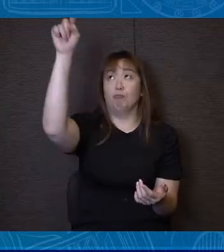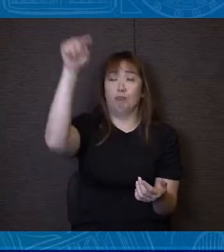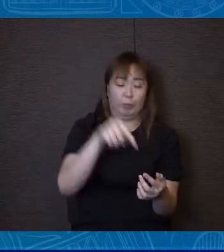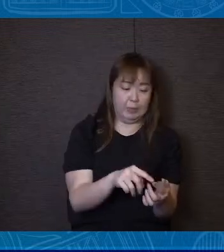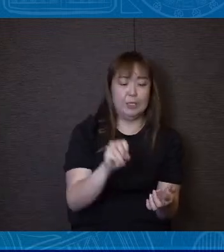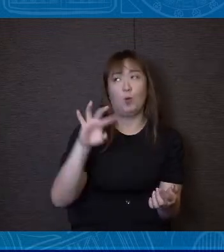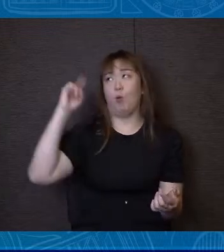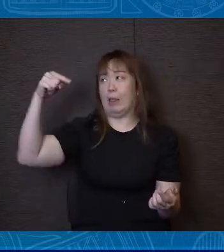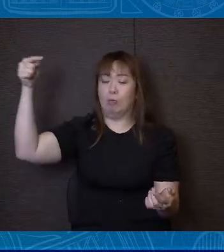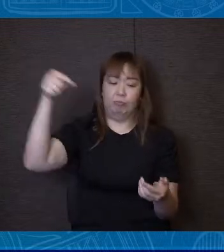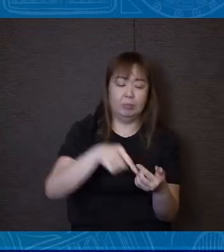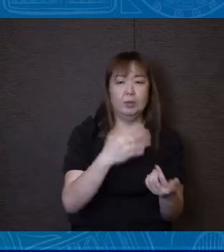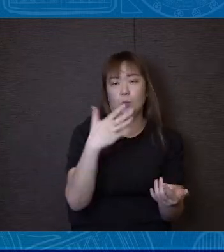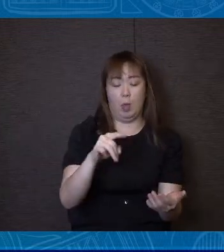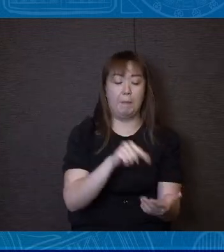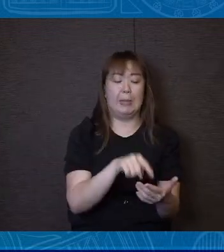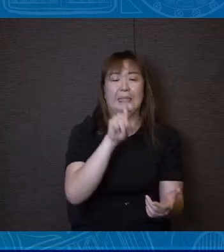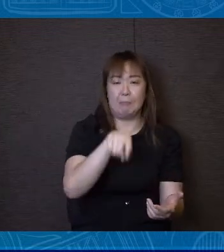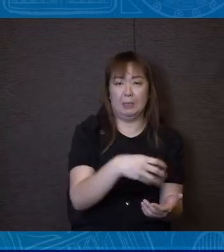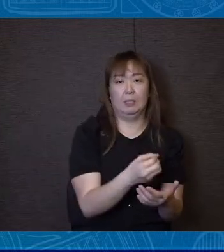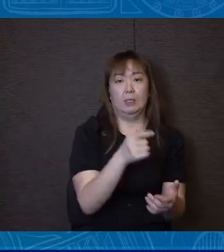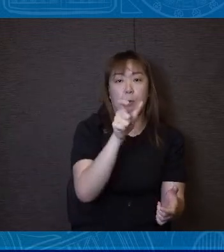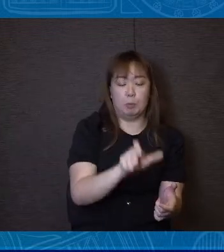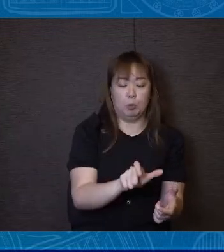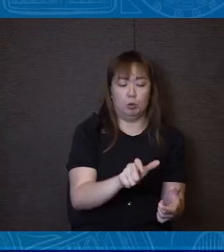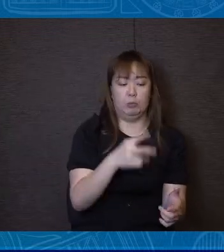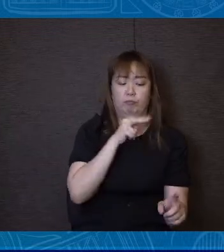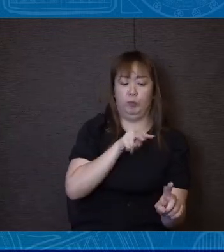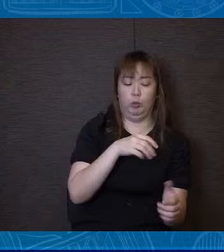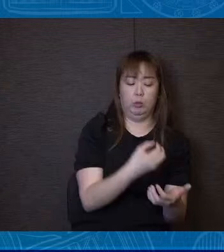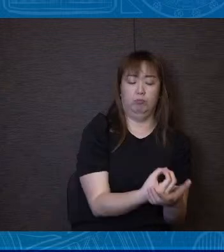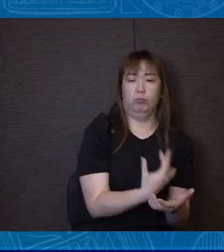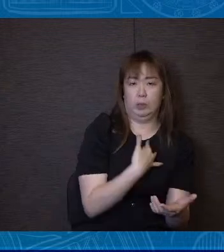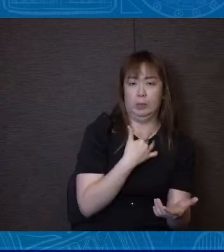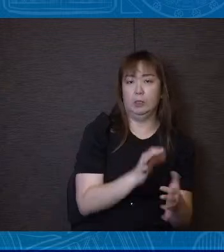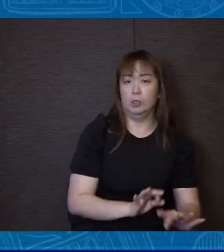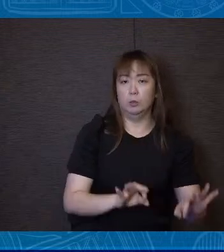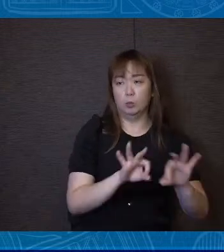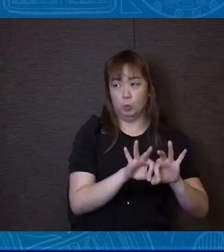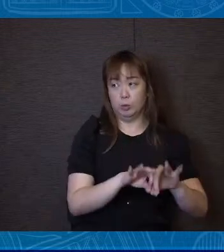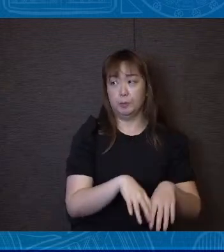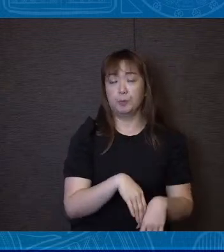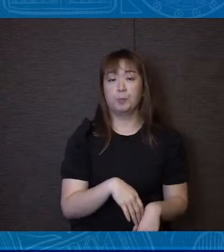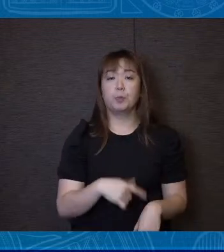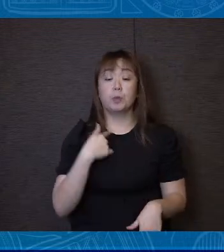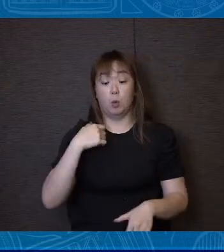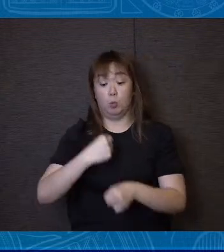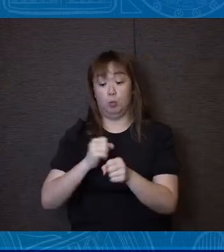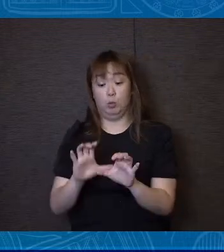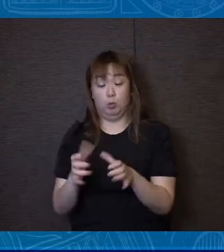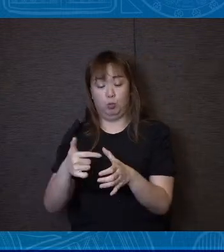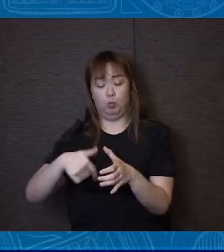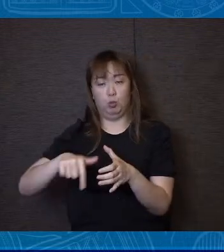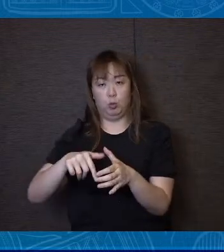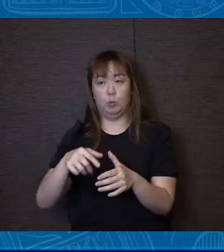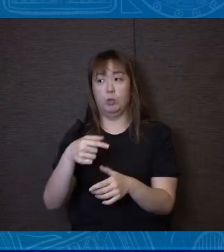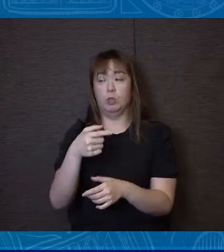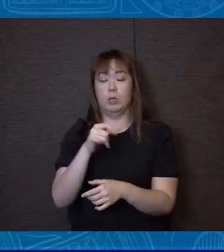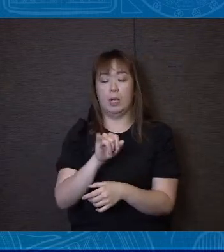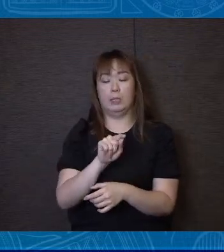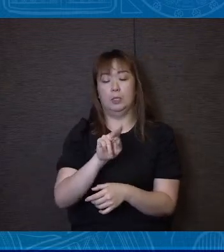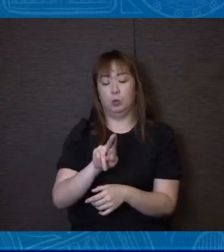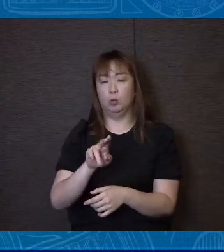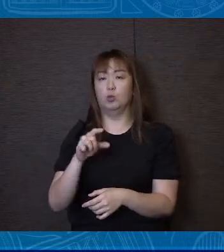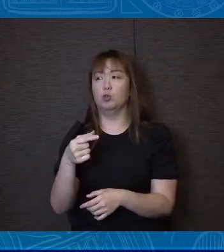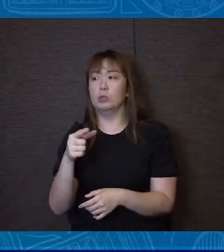And so I think with these, there's a lot of potential, and we're very excited, certainly within the working group and with 3GPP, with ITU, to